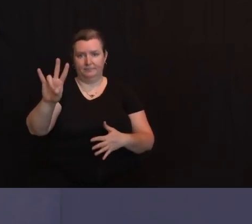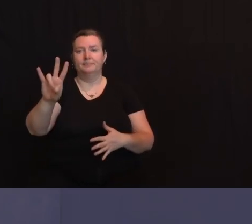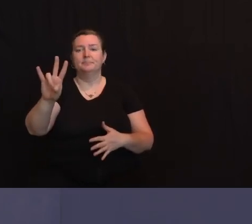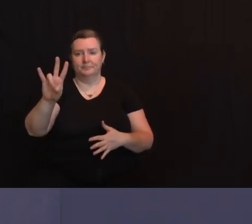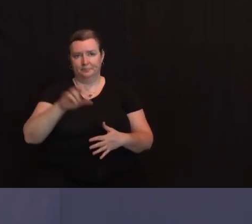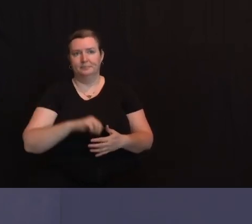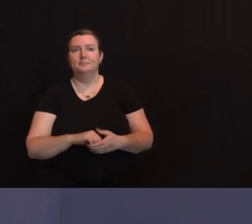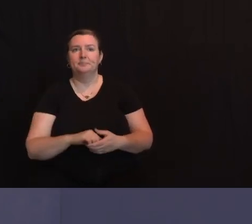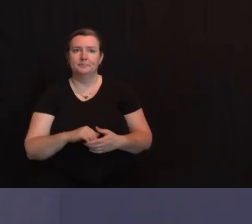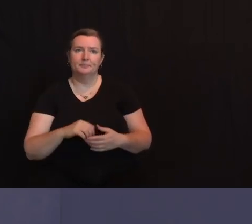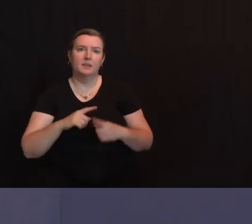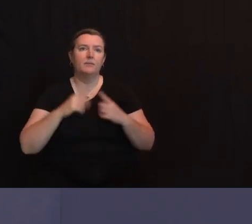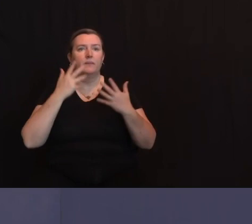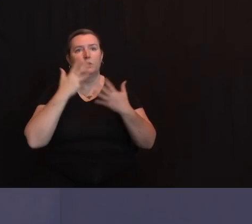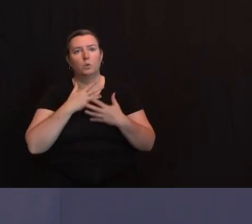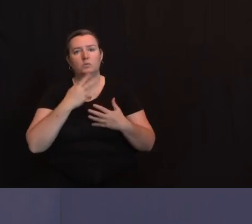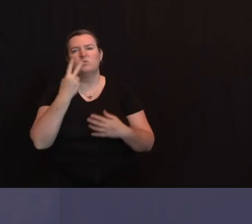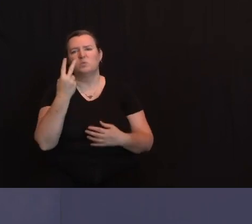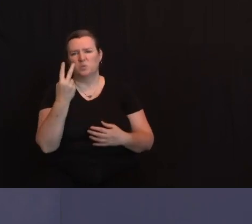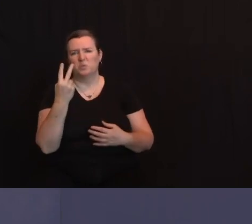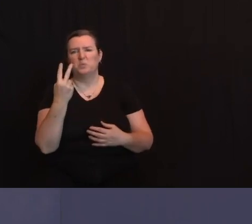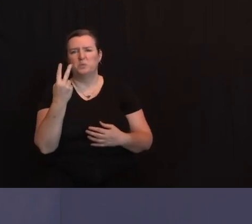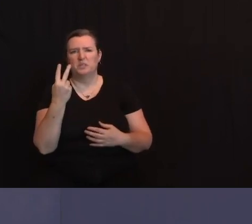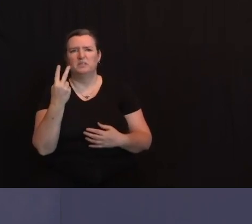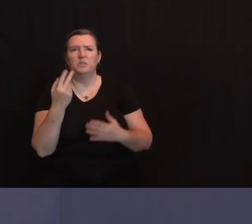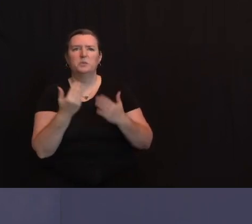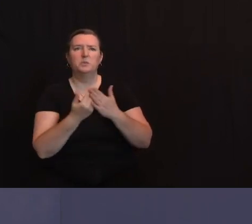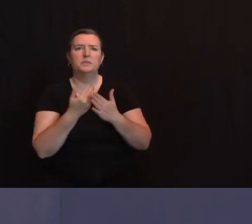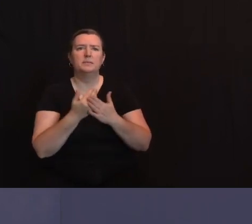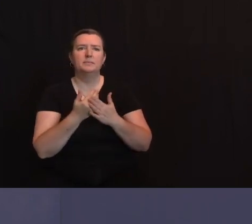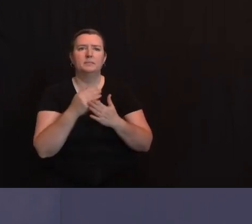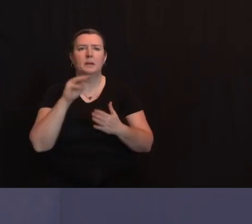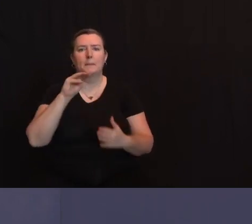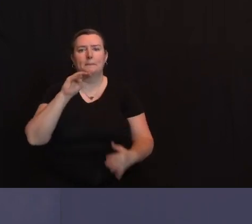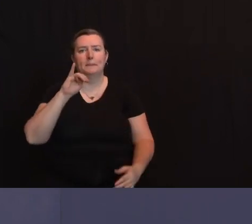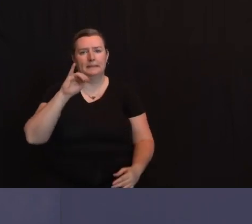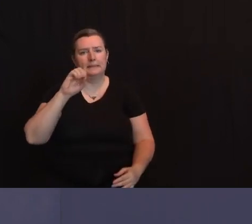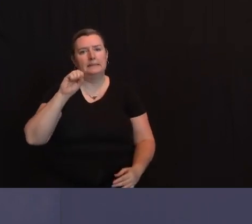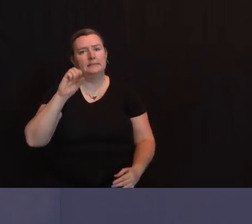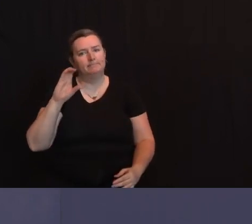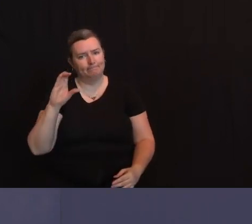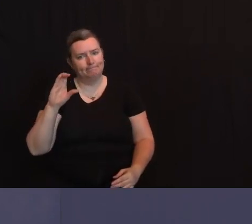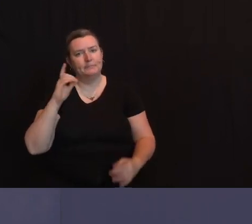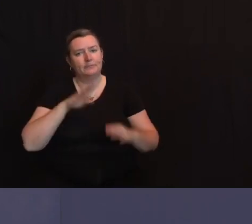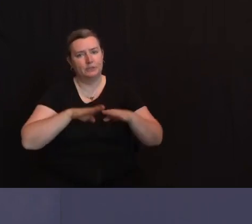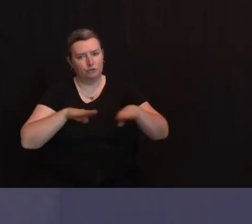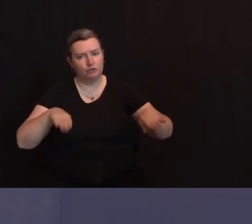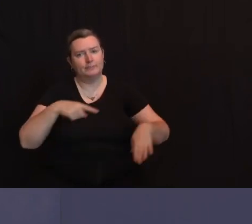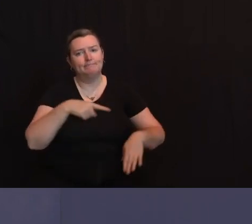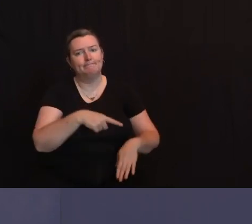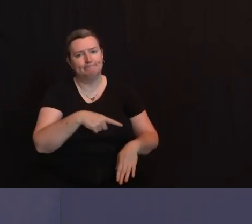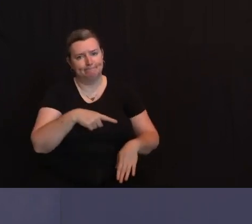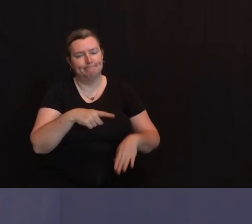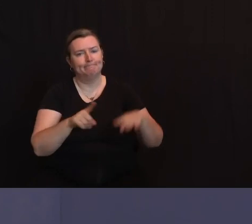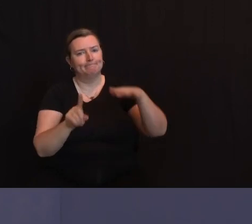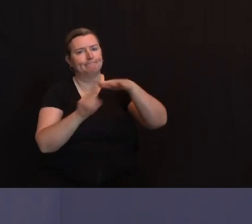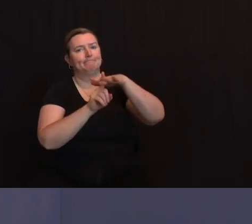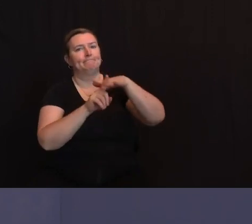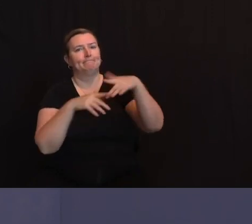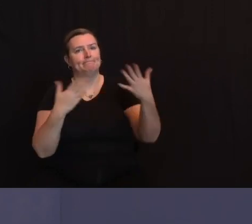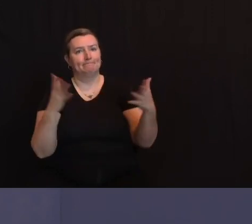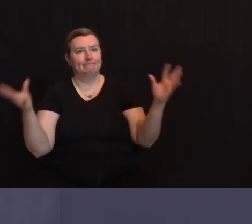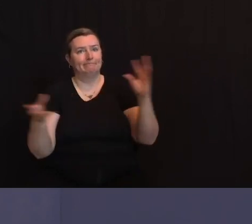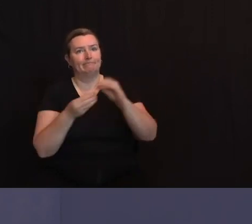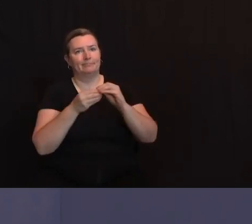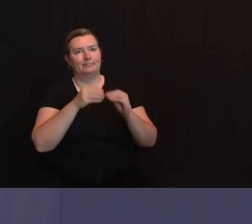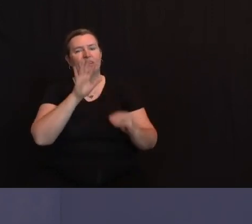new cases, two new reports of multi-system inflammatory syndrome in children, bringing our total to